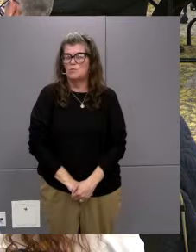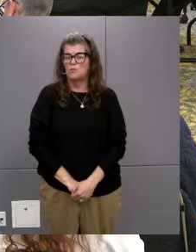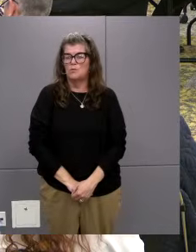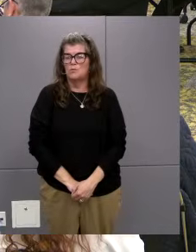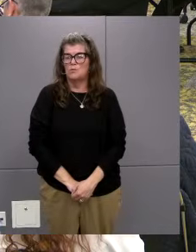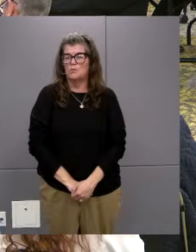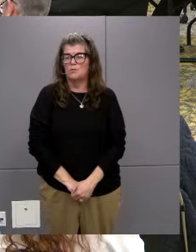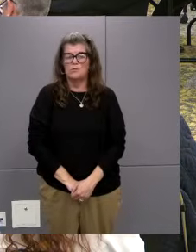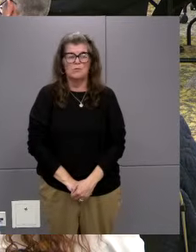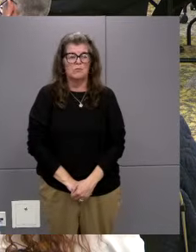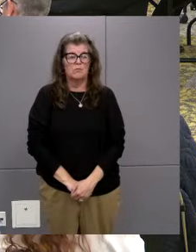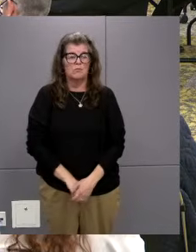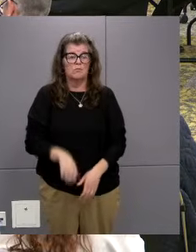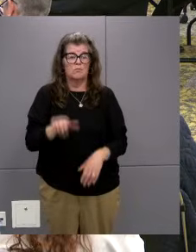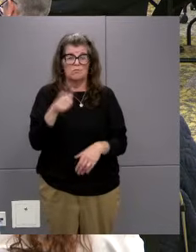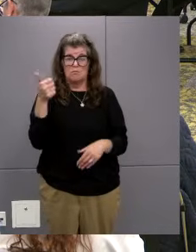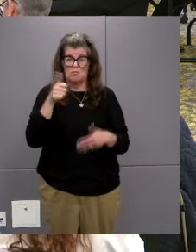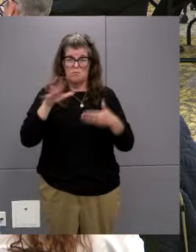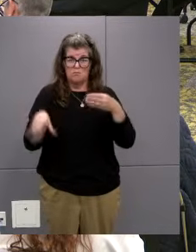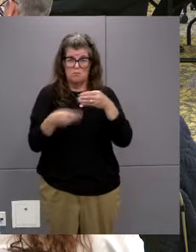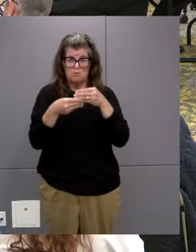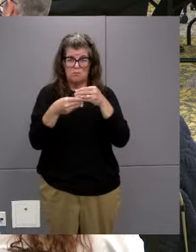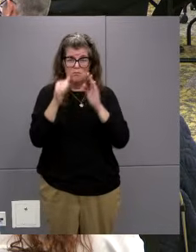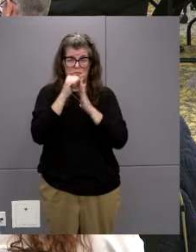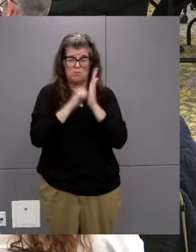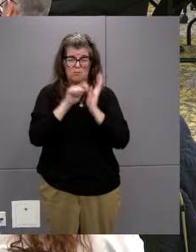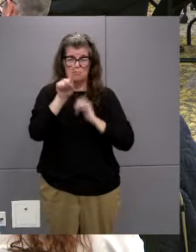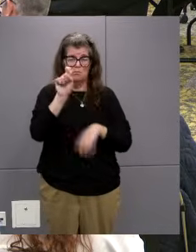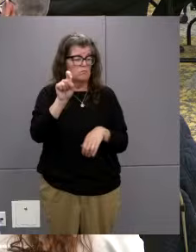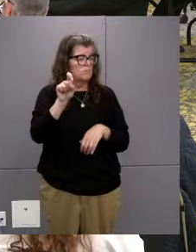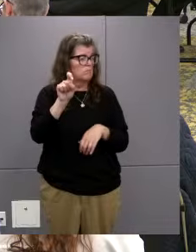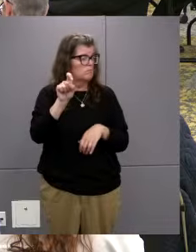Okay, any other additions to the agenda?